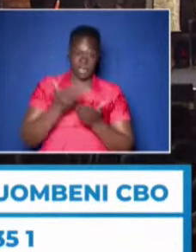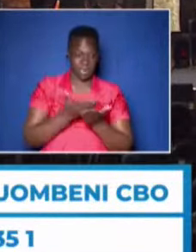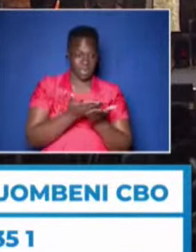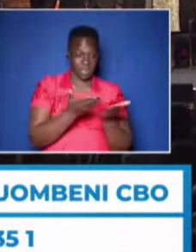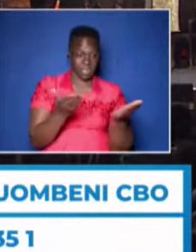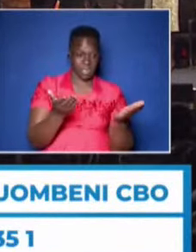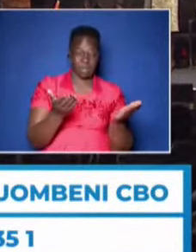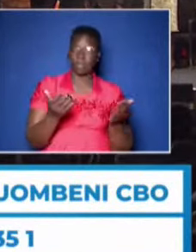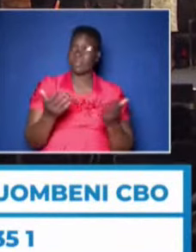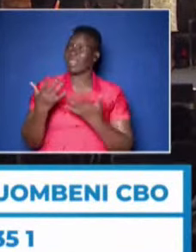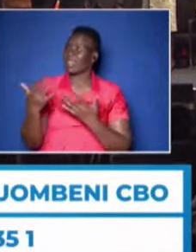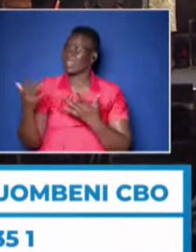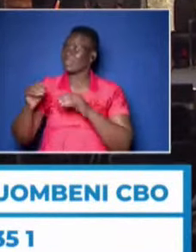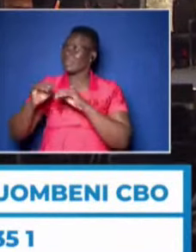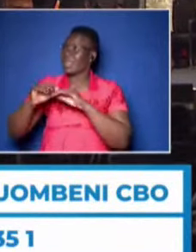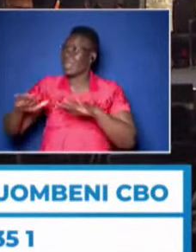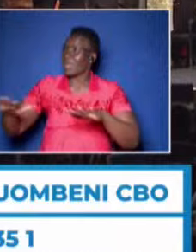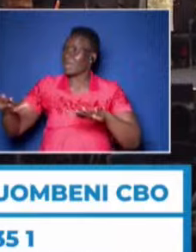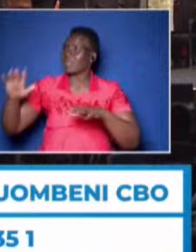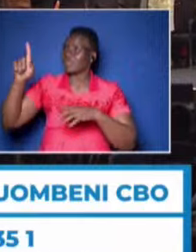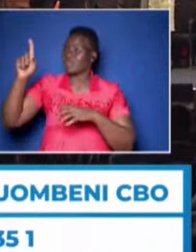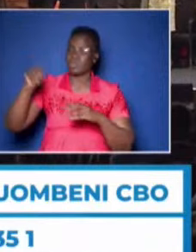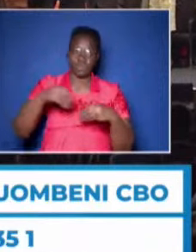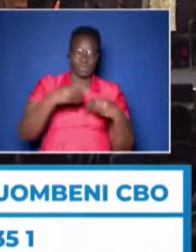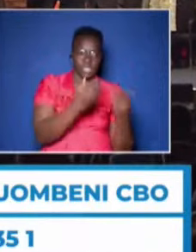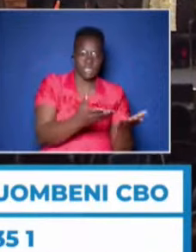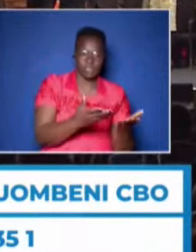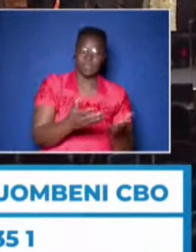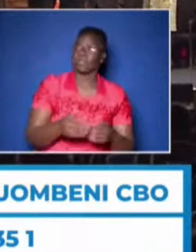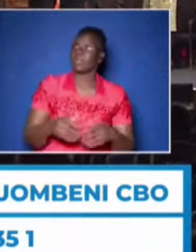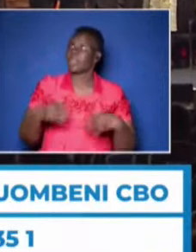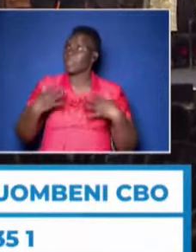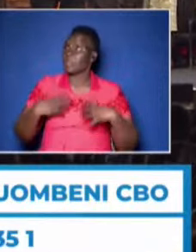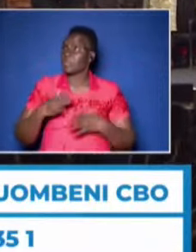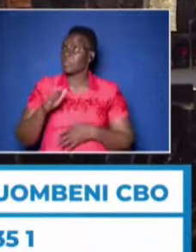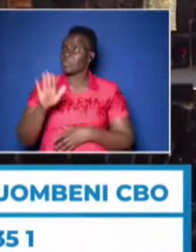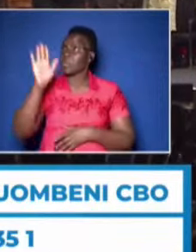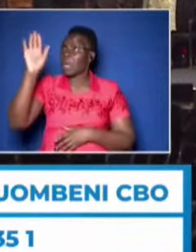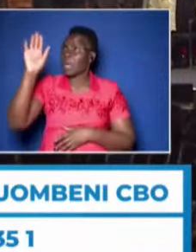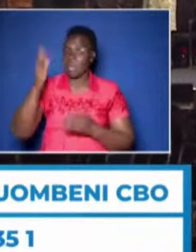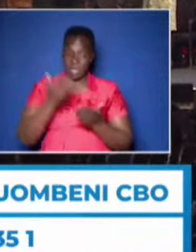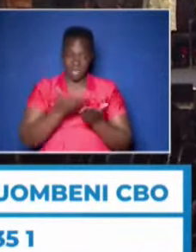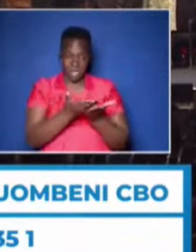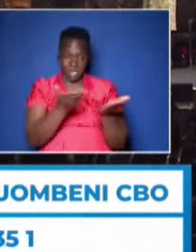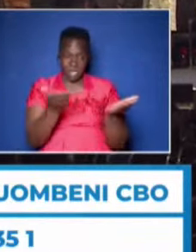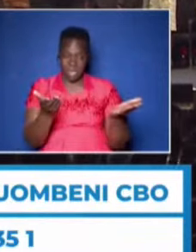property I feel Faith for this give your people new property